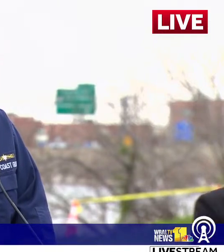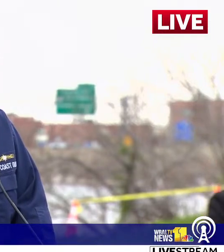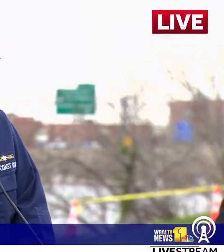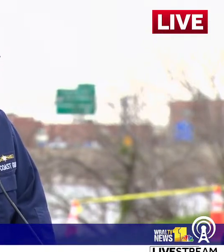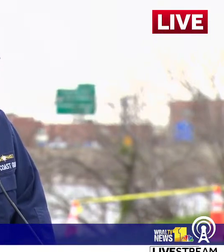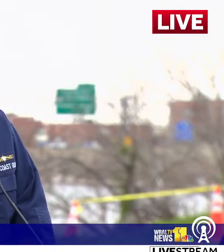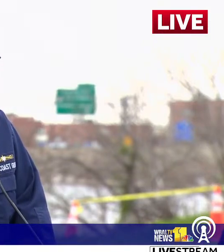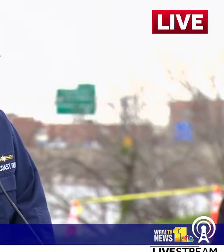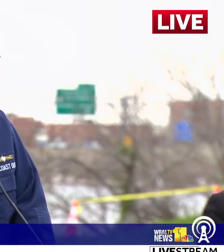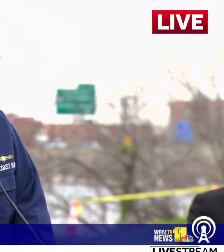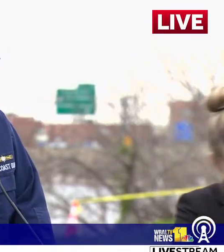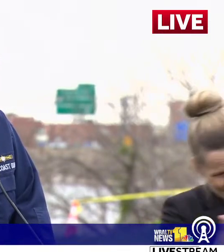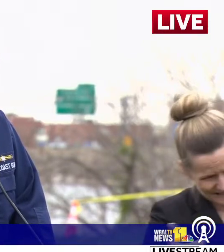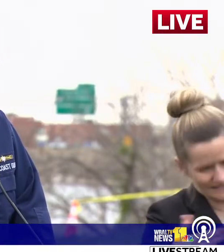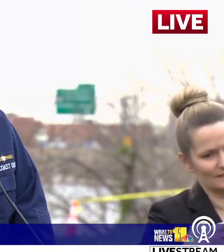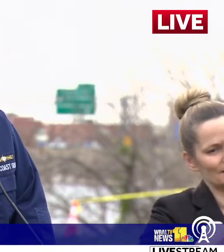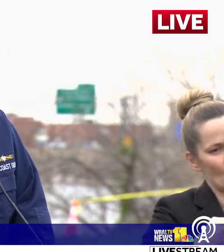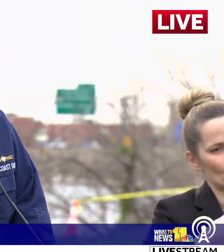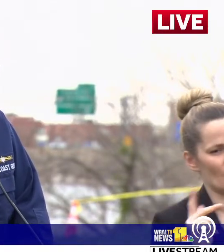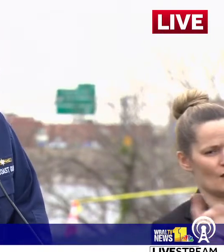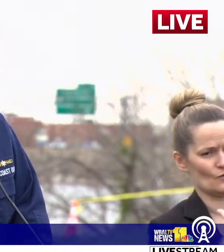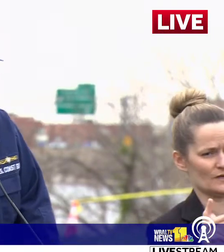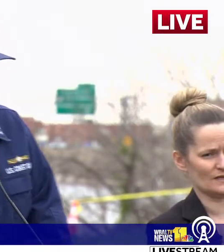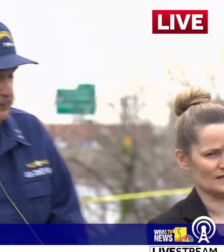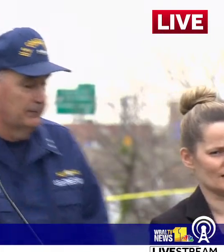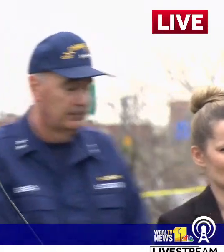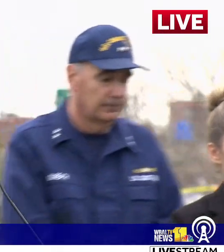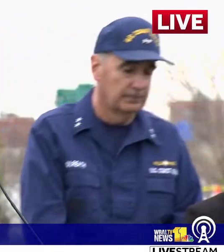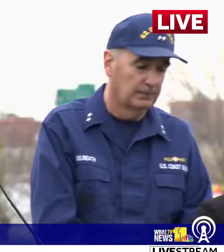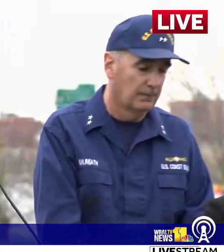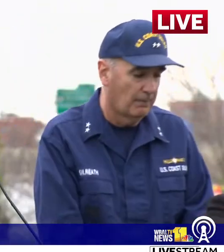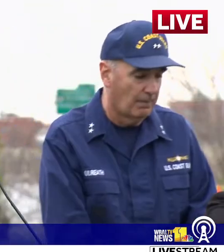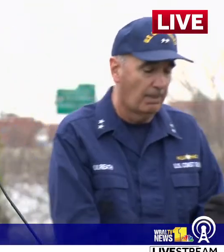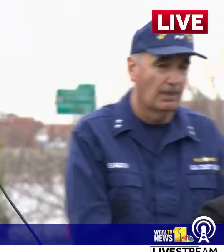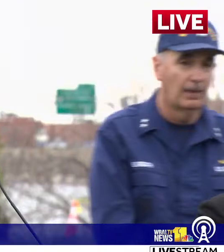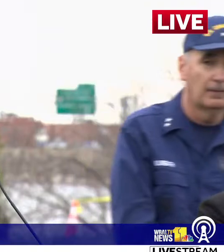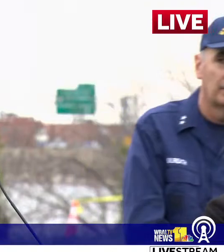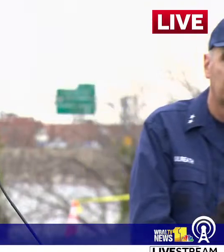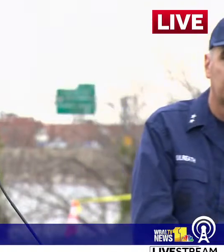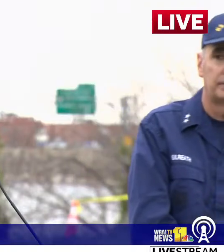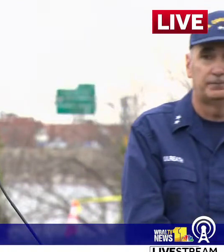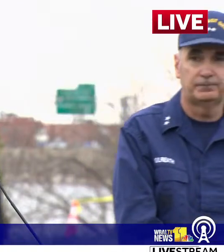we're doing this as quickly as we possibly can and doing it safely.